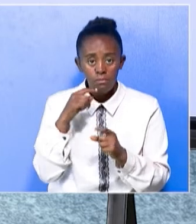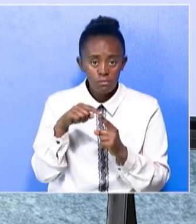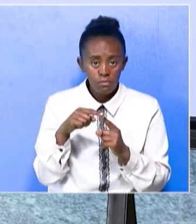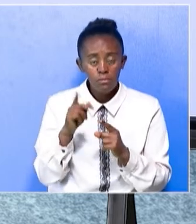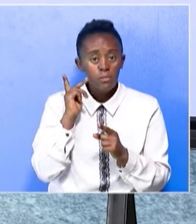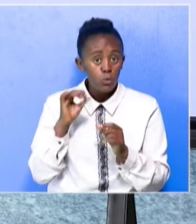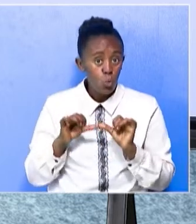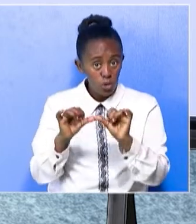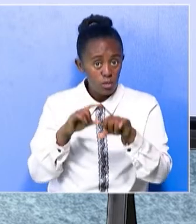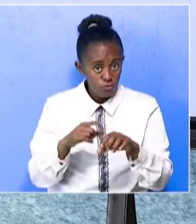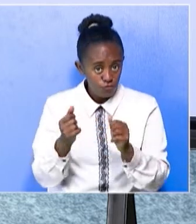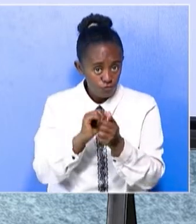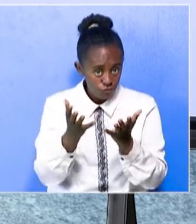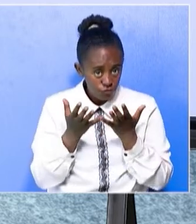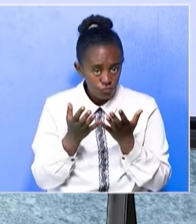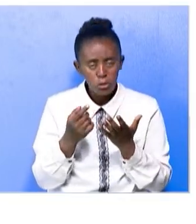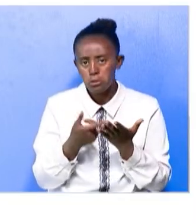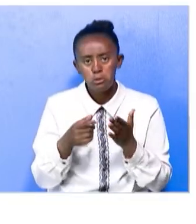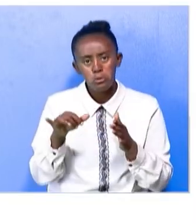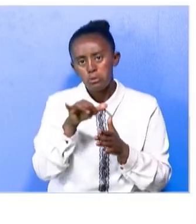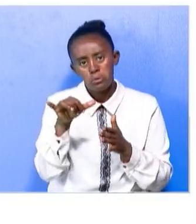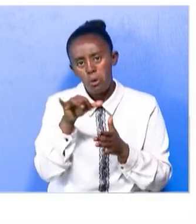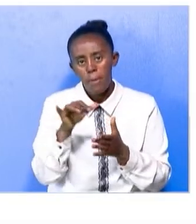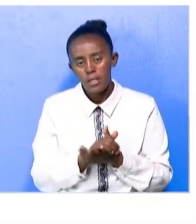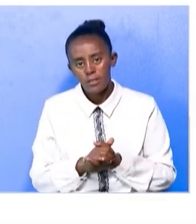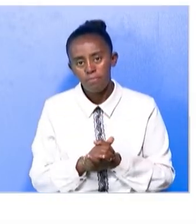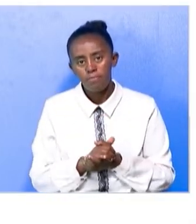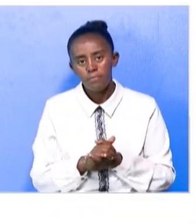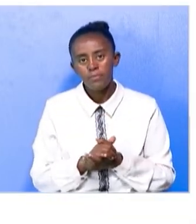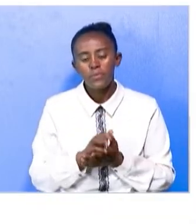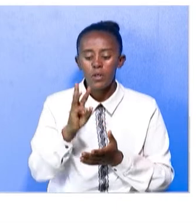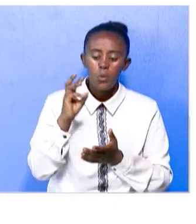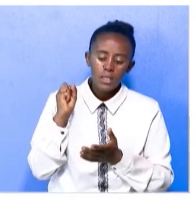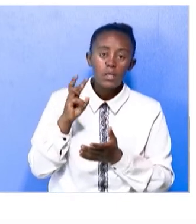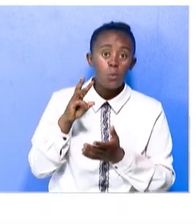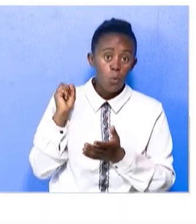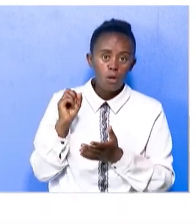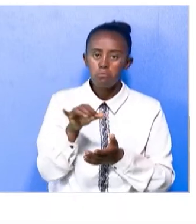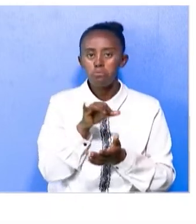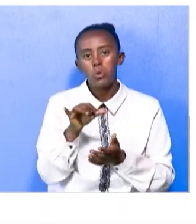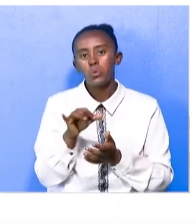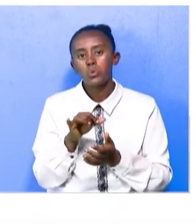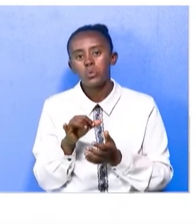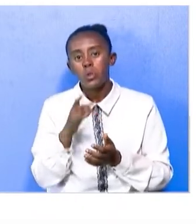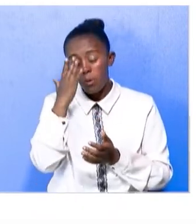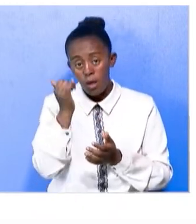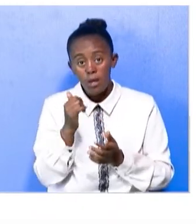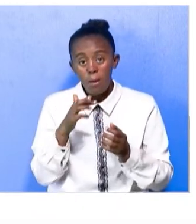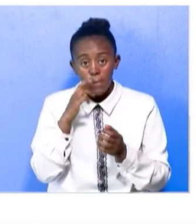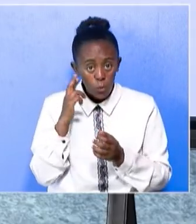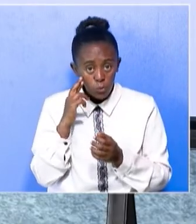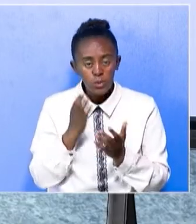into past continuous tense, it's common. Was and were are common in both cases. That's why, because